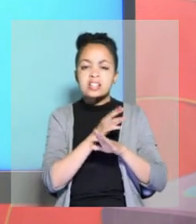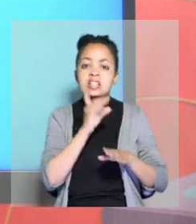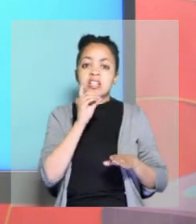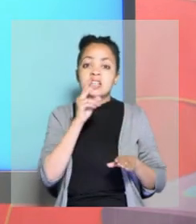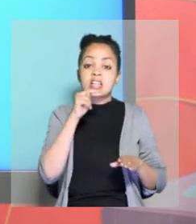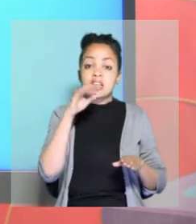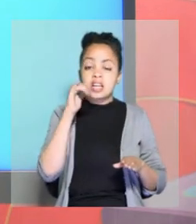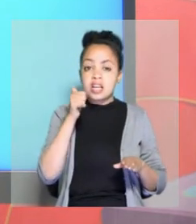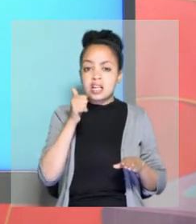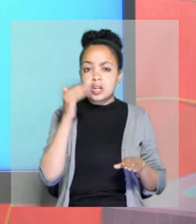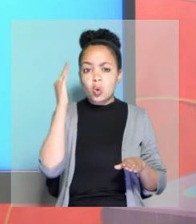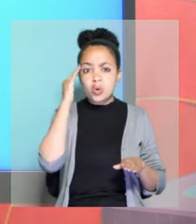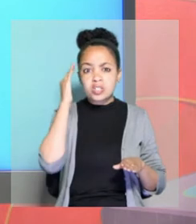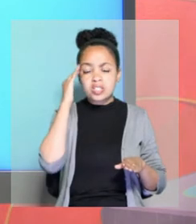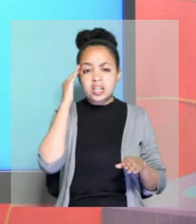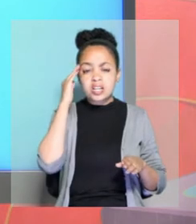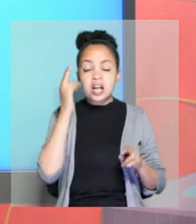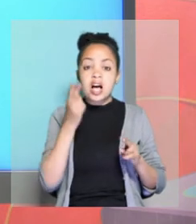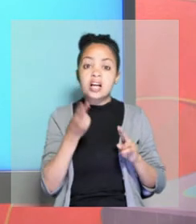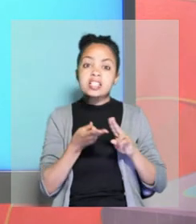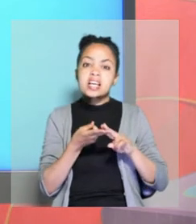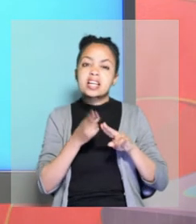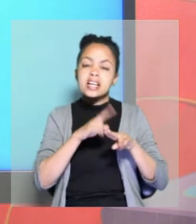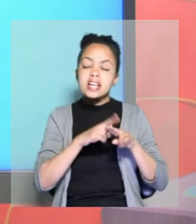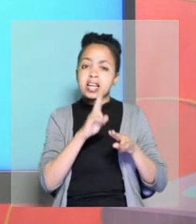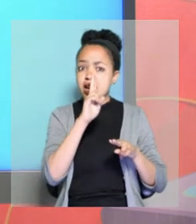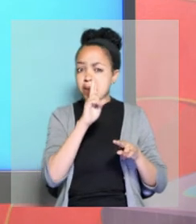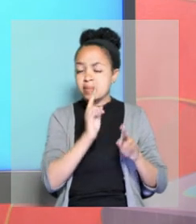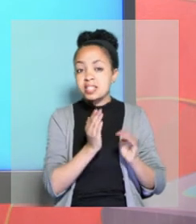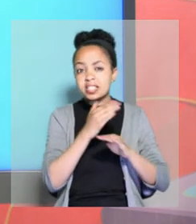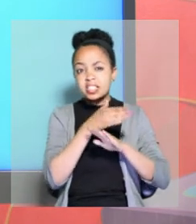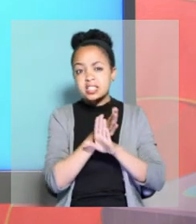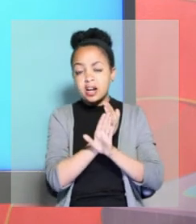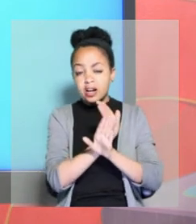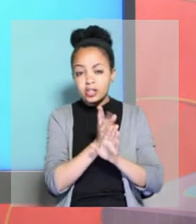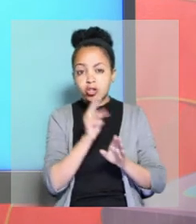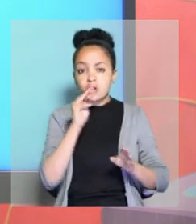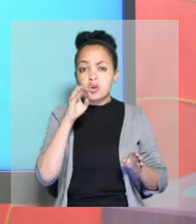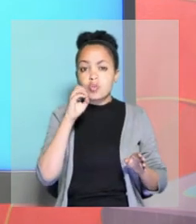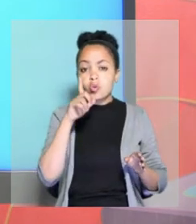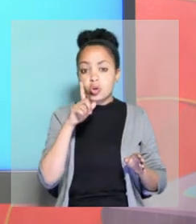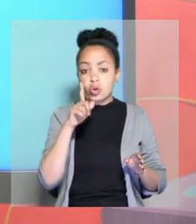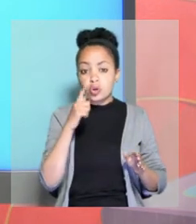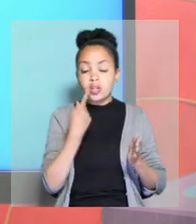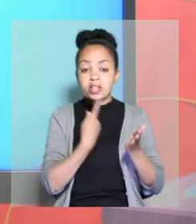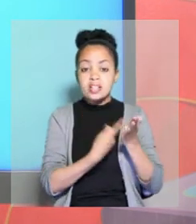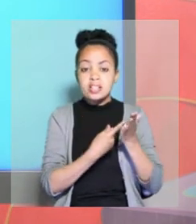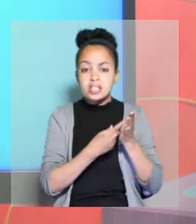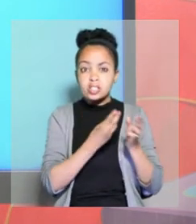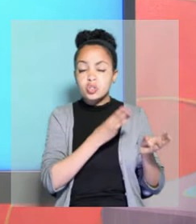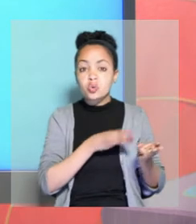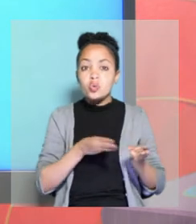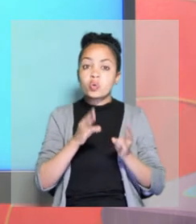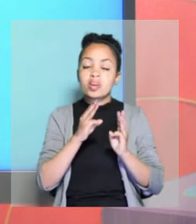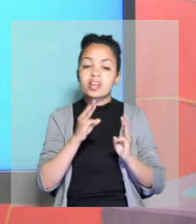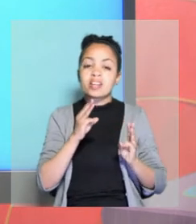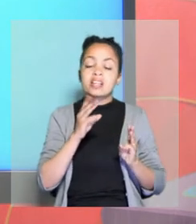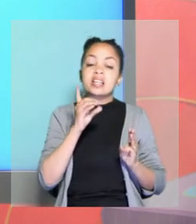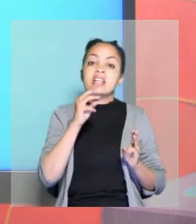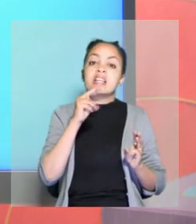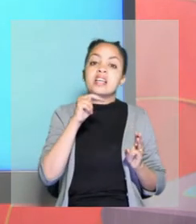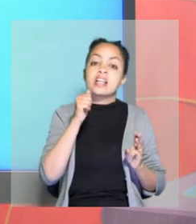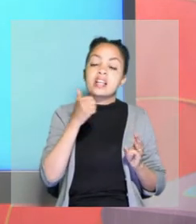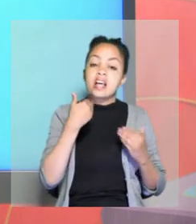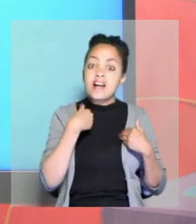is considered as a double strand molecule, where in this manner, DNA can have this like